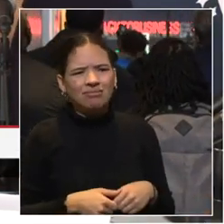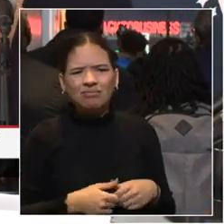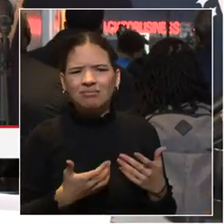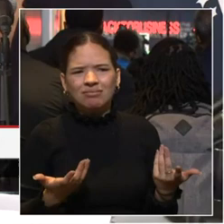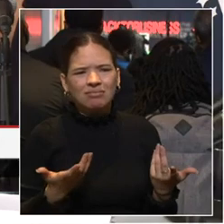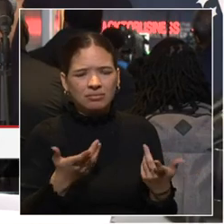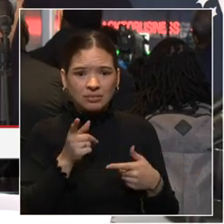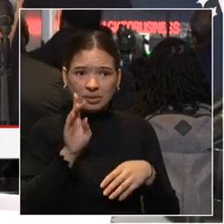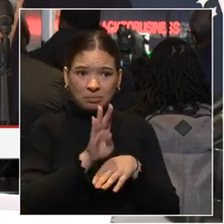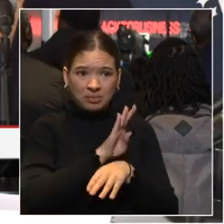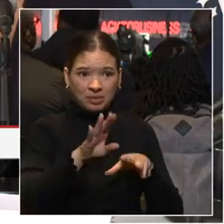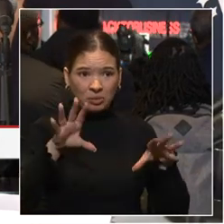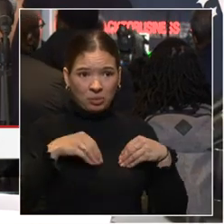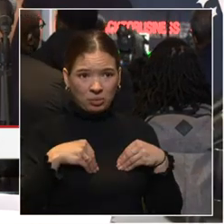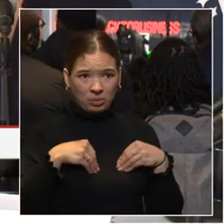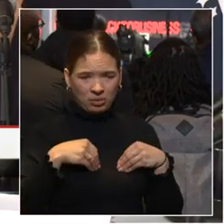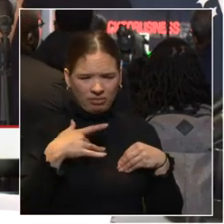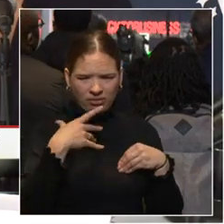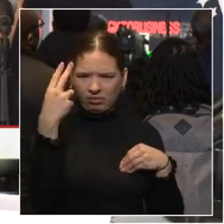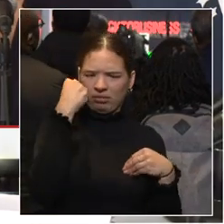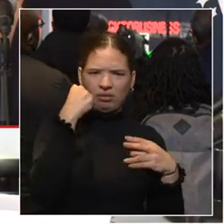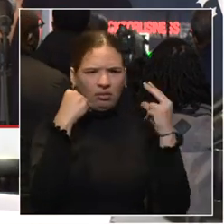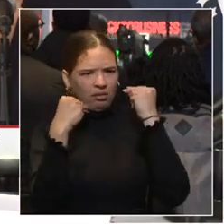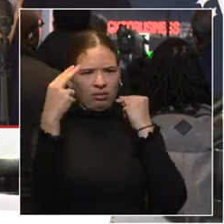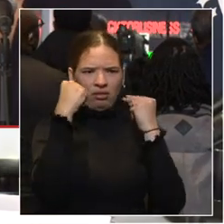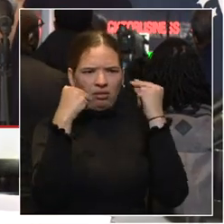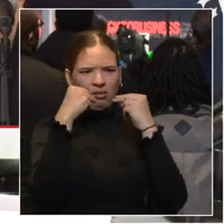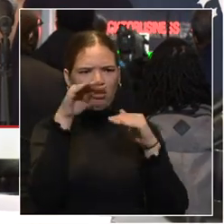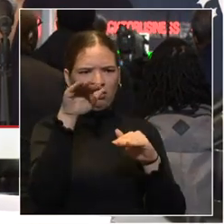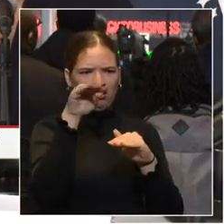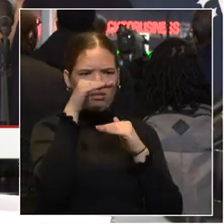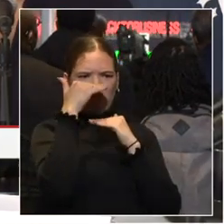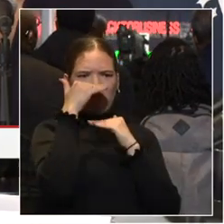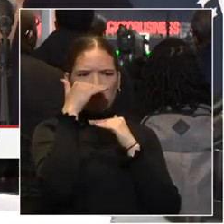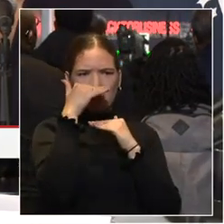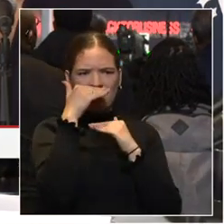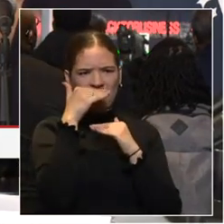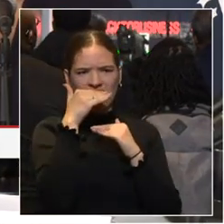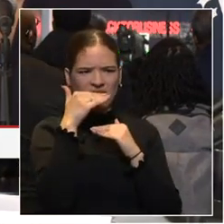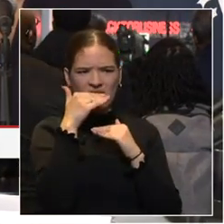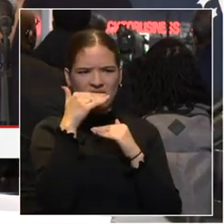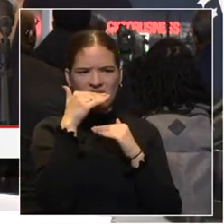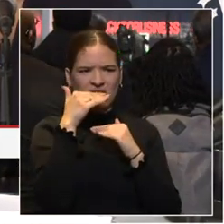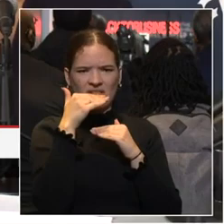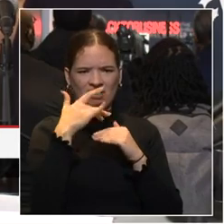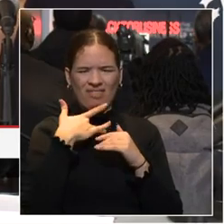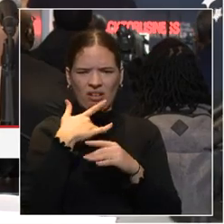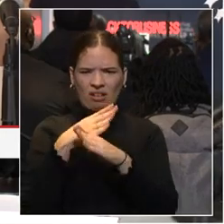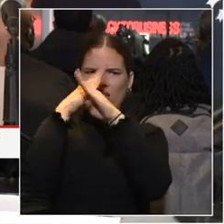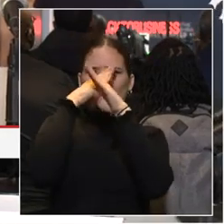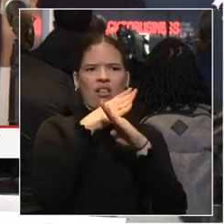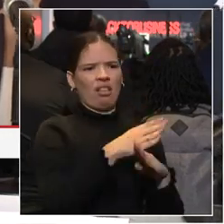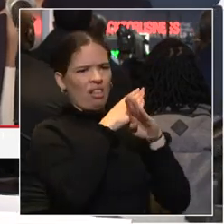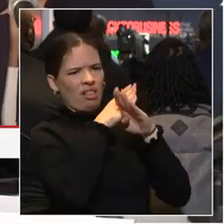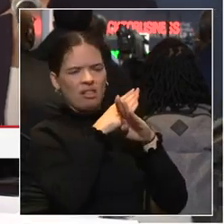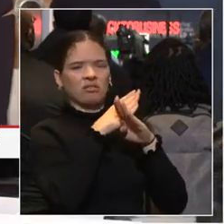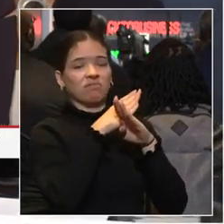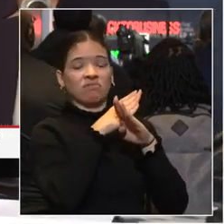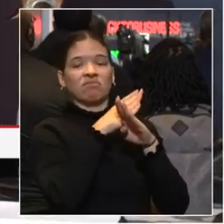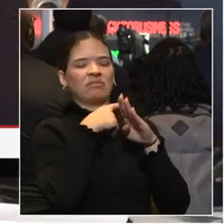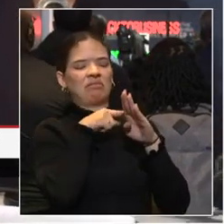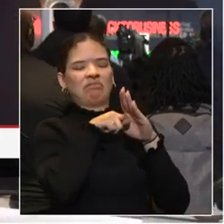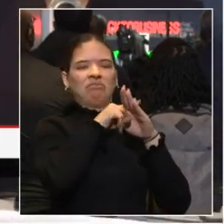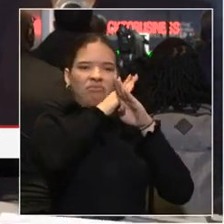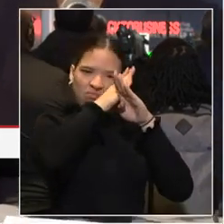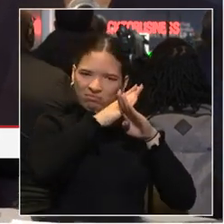But you never look at a no as a no. You look at it as another doorway, and you never,